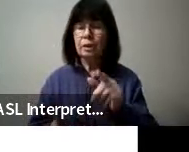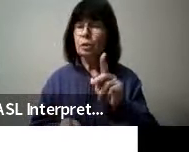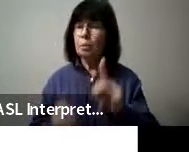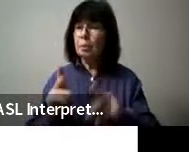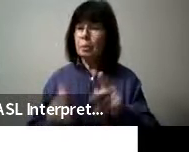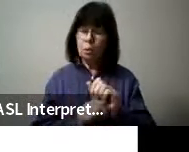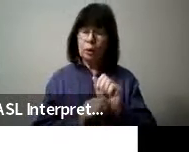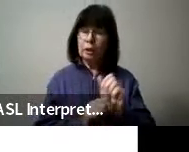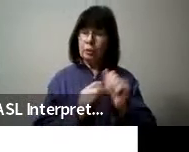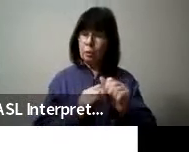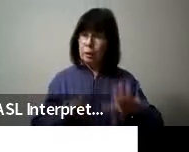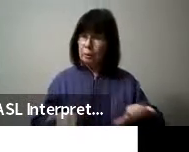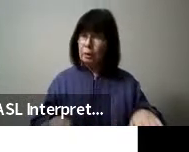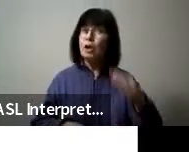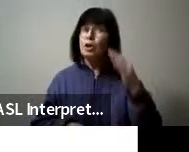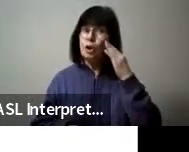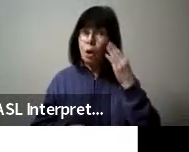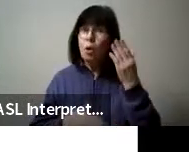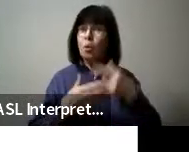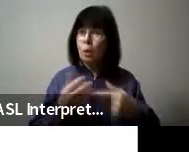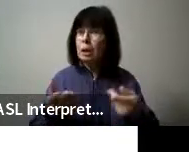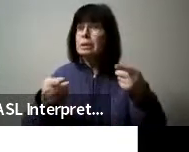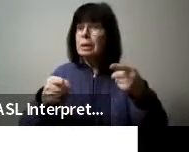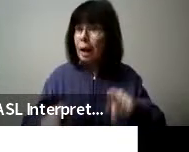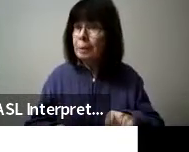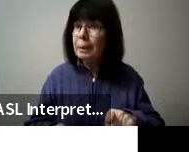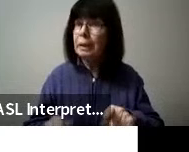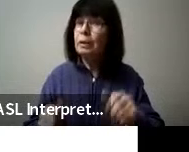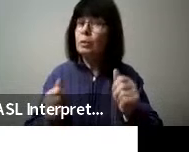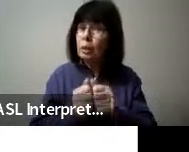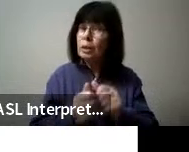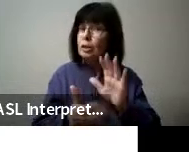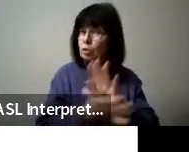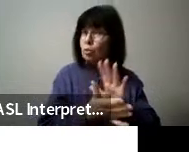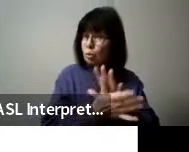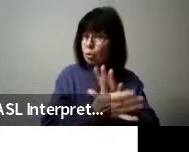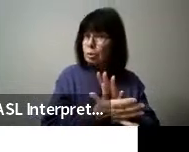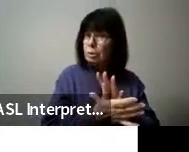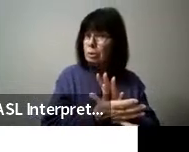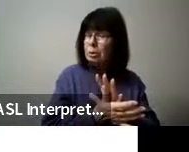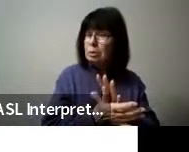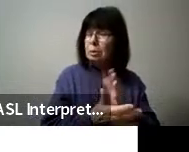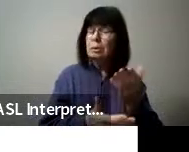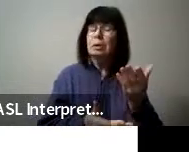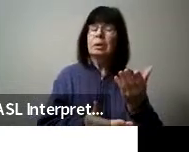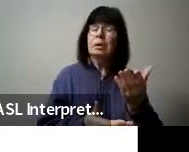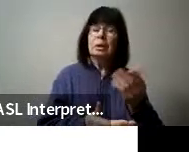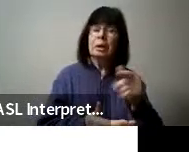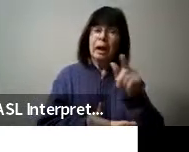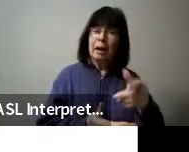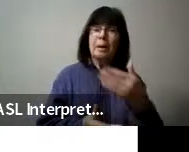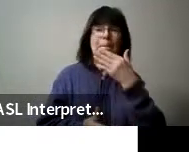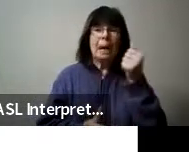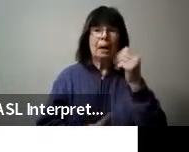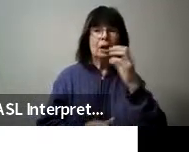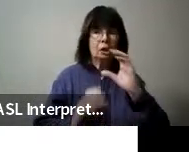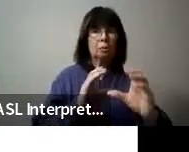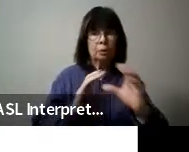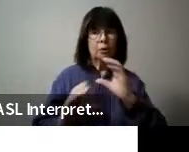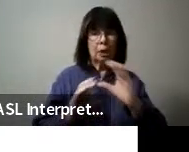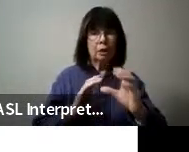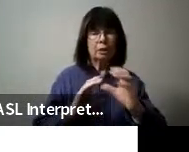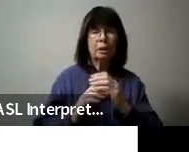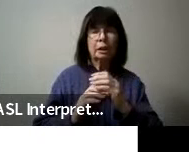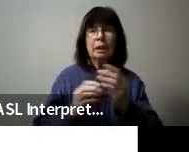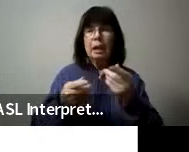children know what's happening in the schools, and there's better communication that